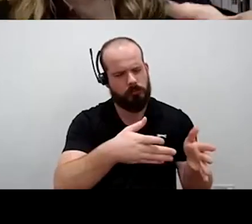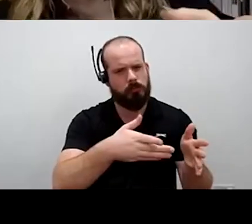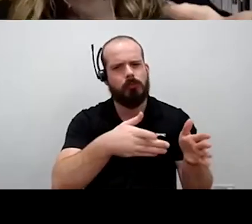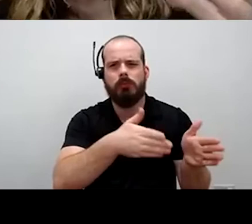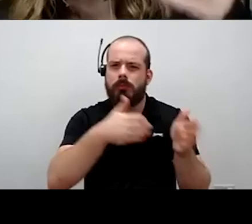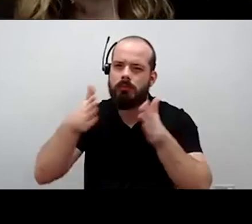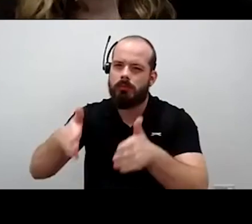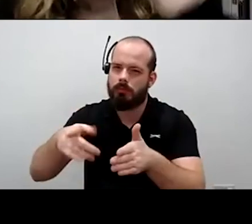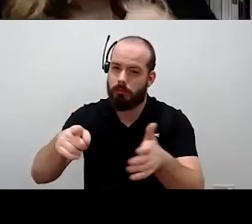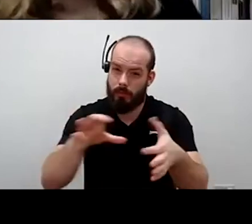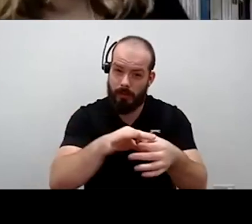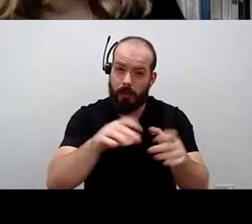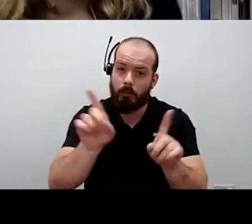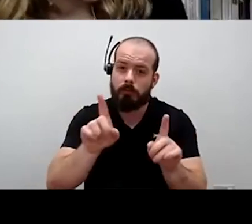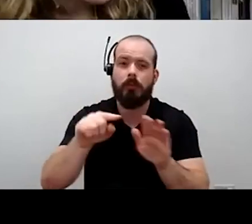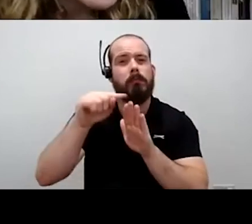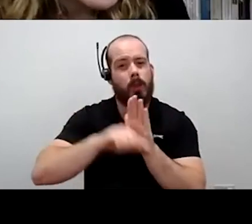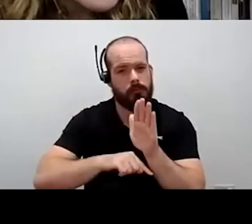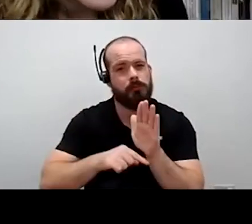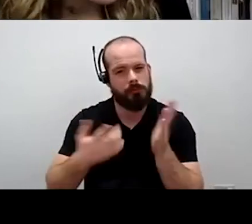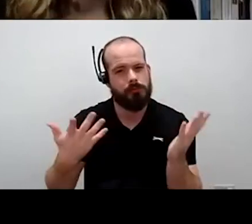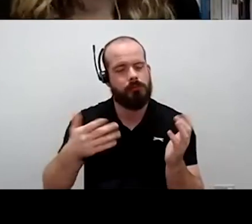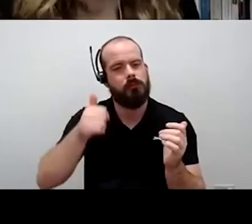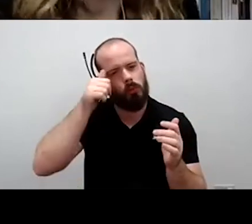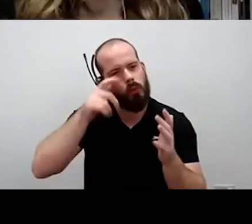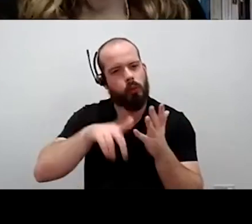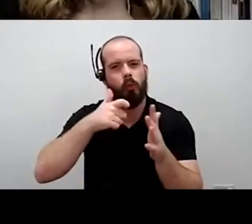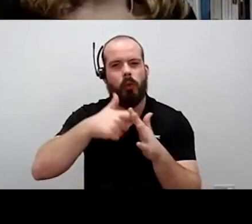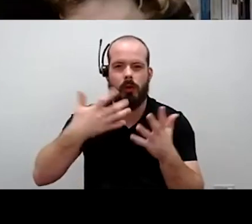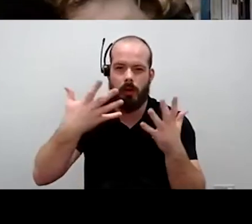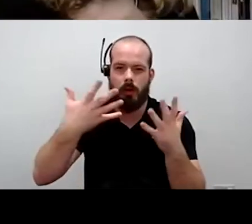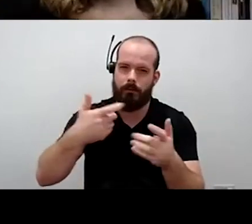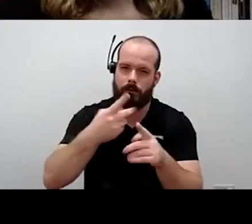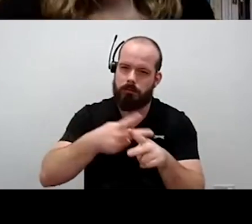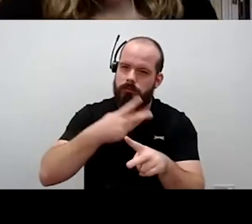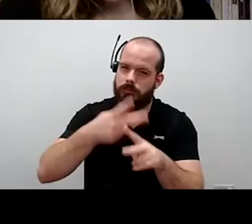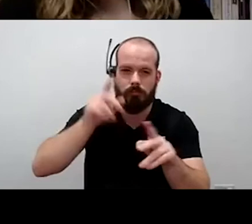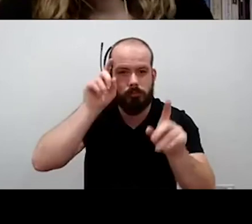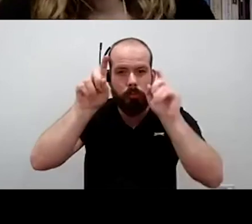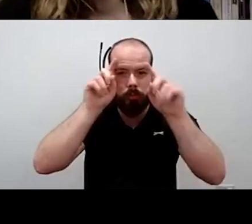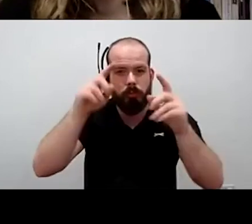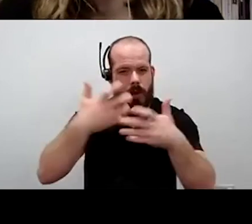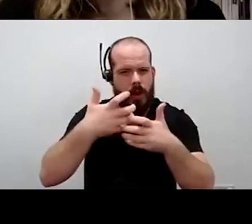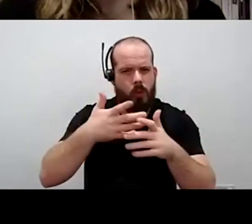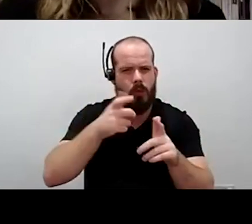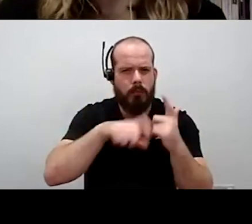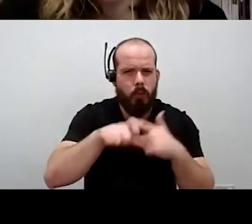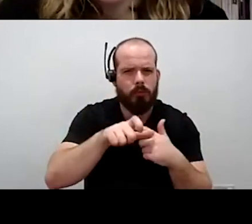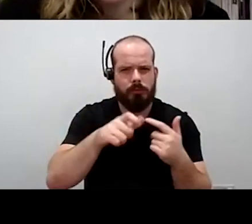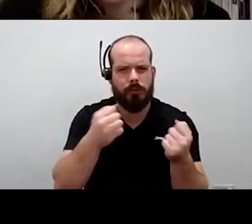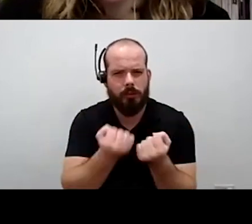you do that. And certainly working in the UK, we had all sorts of ideas of how we were going to scale up community energy. And